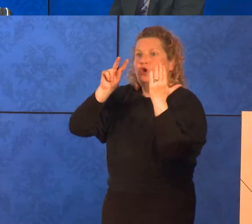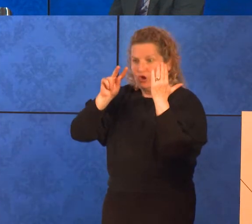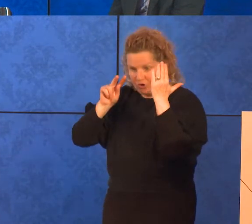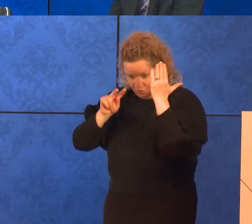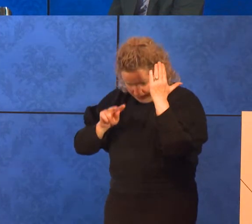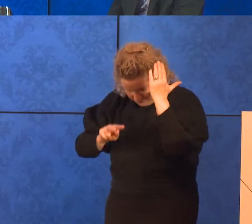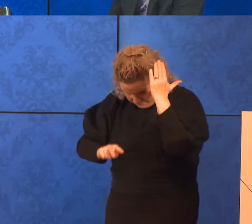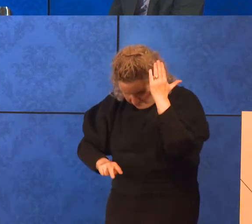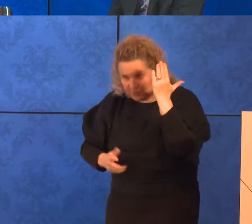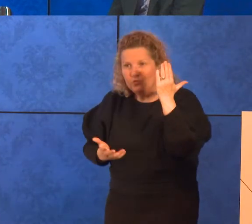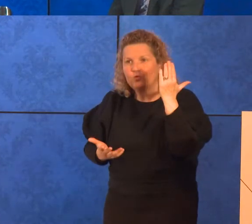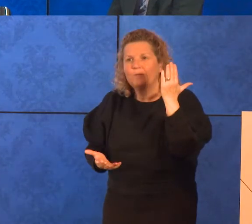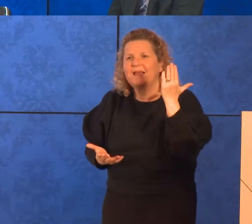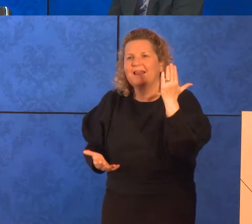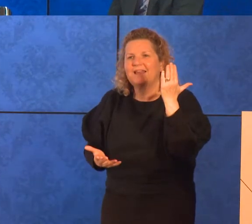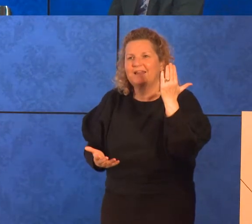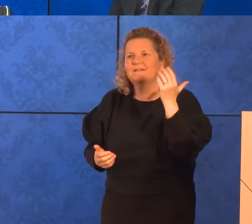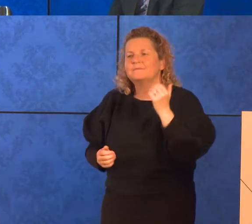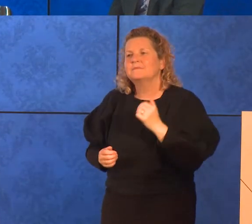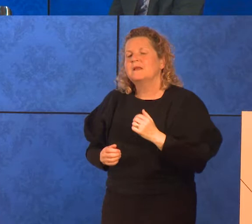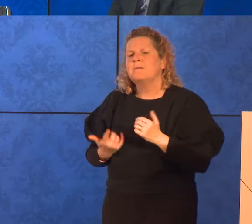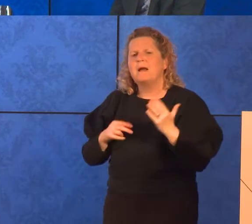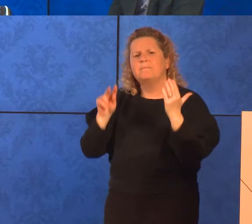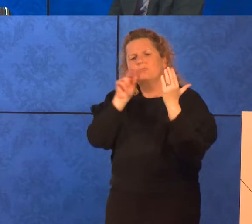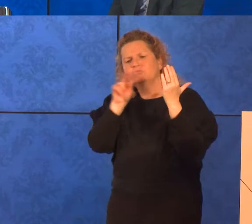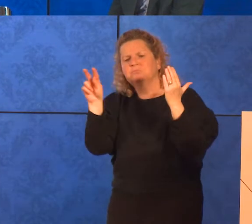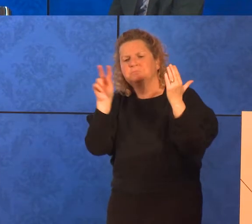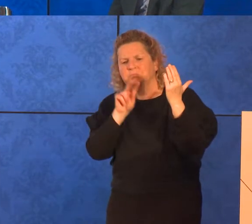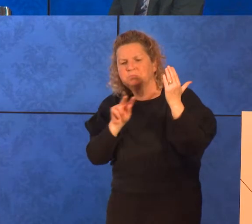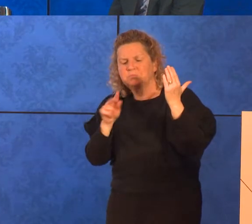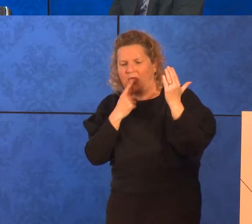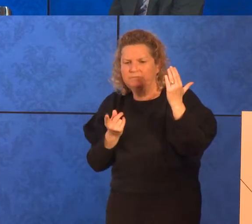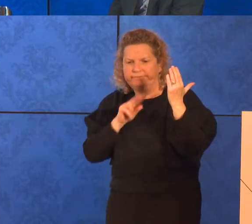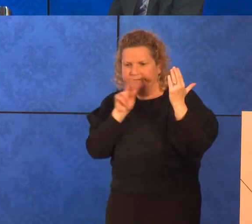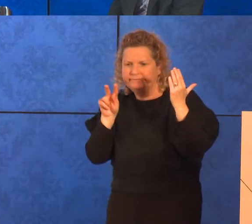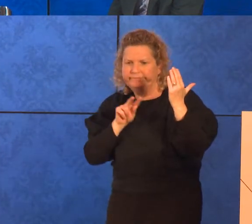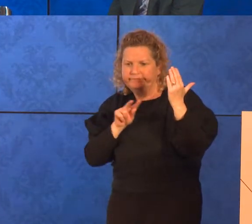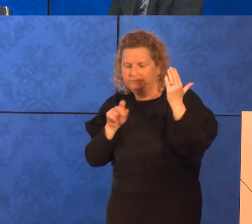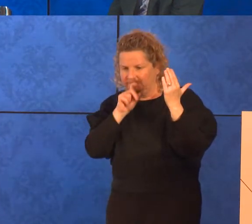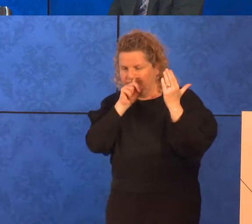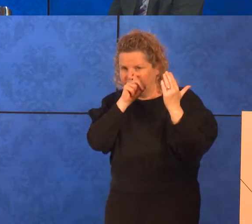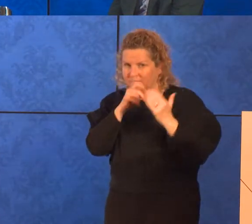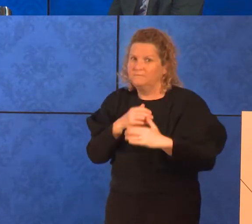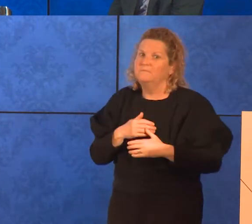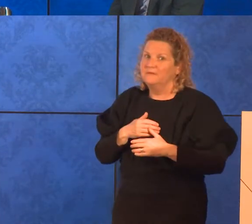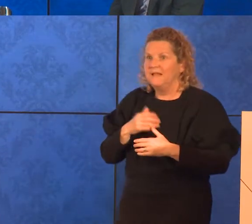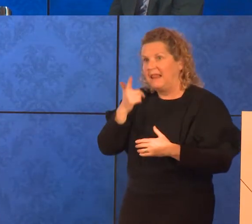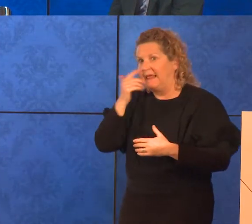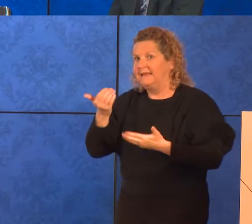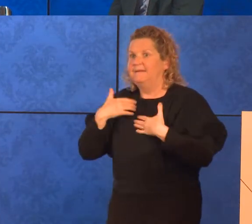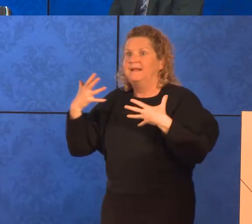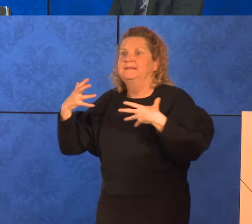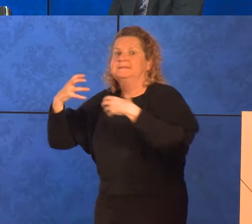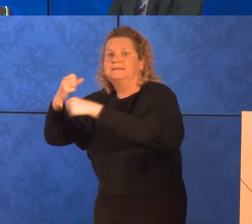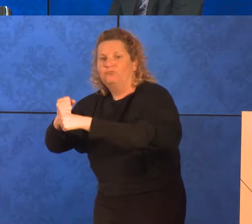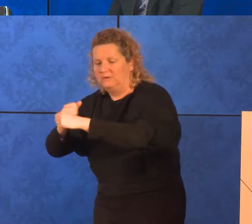many. But as I sort of moved through it and sort of, thank goodness they provided a summary, by the way, which is a lot shorter